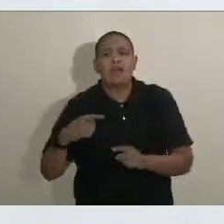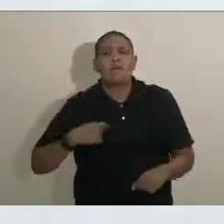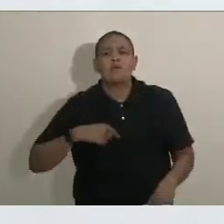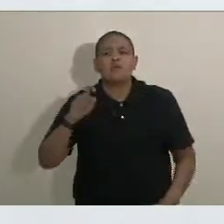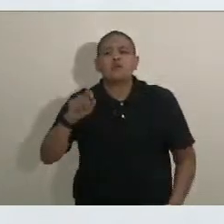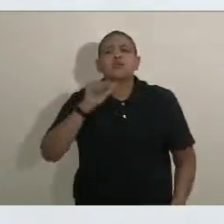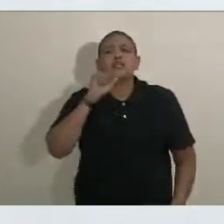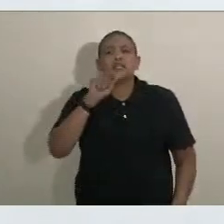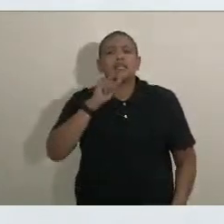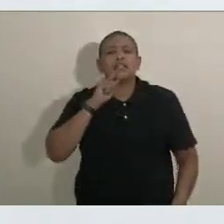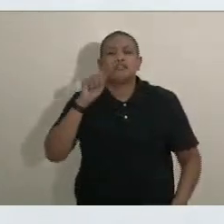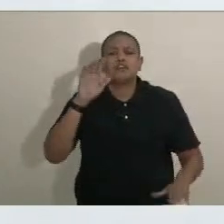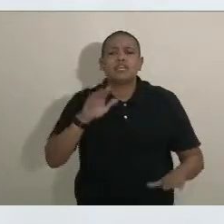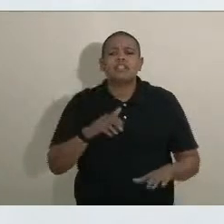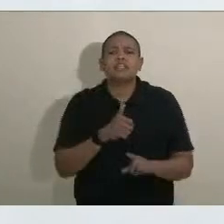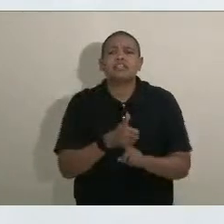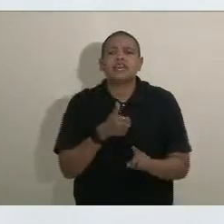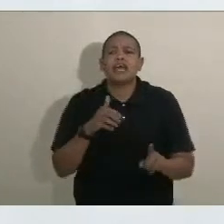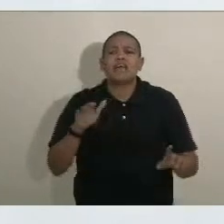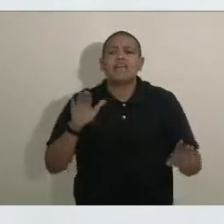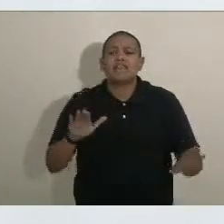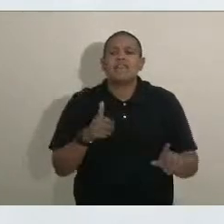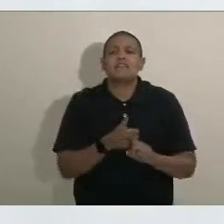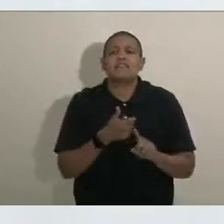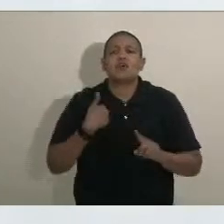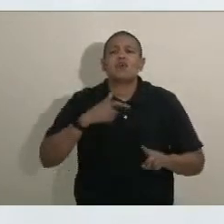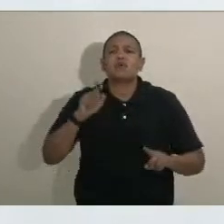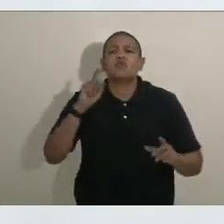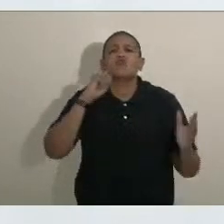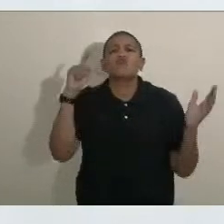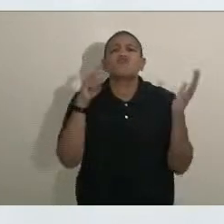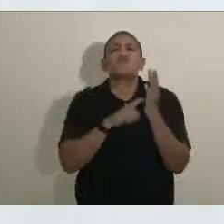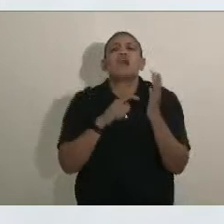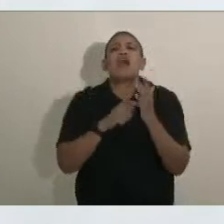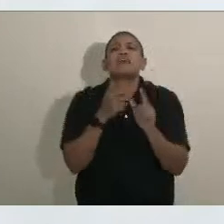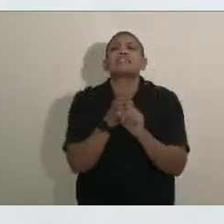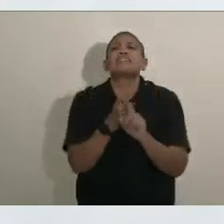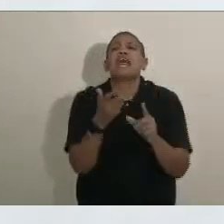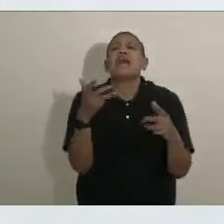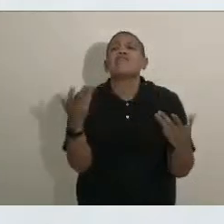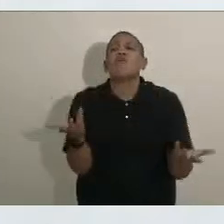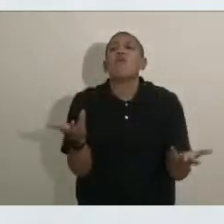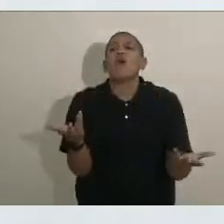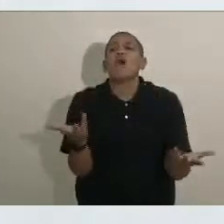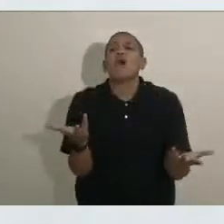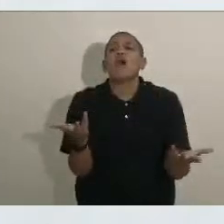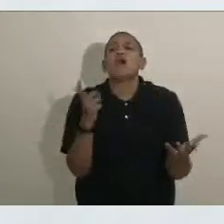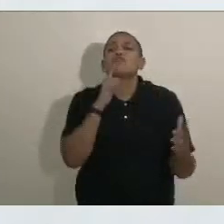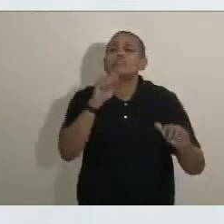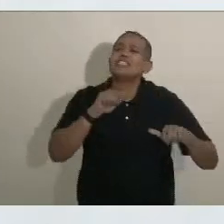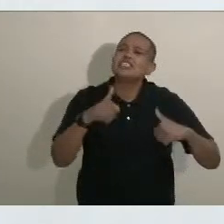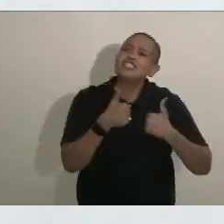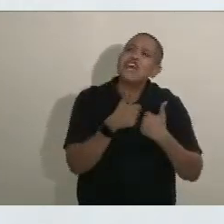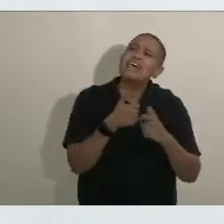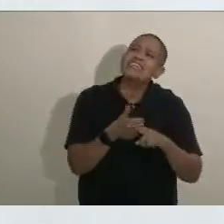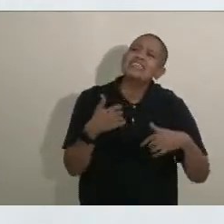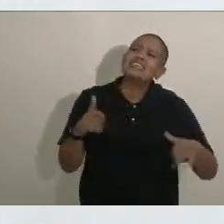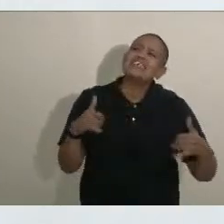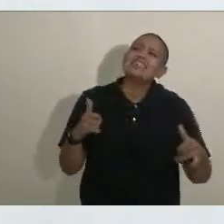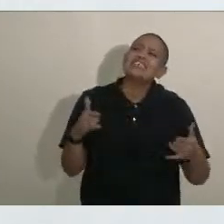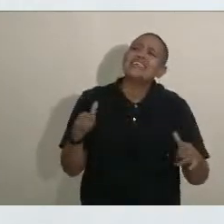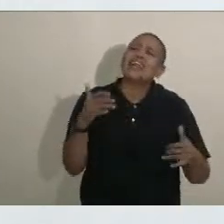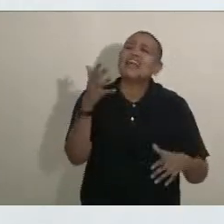not be complacent, and we should recognize that there are challenges still out